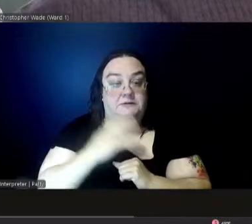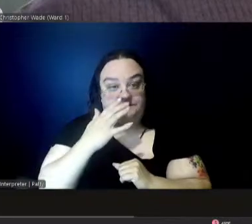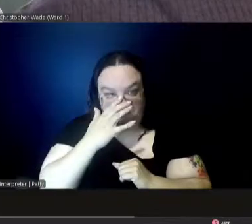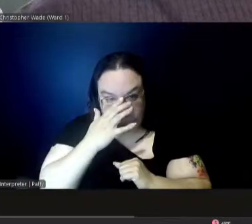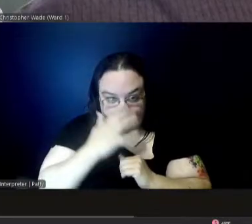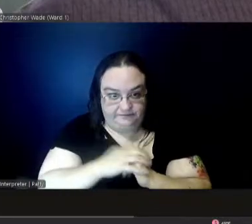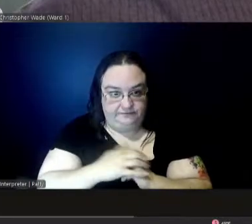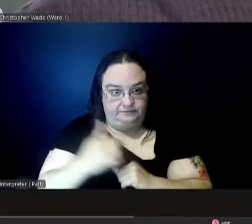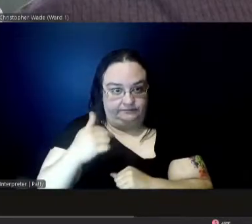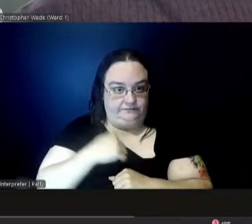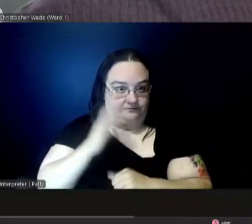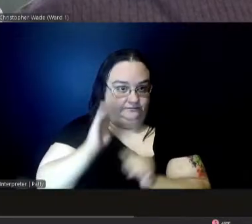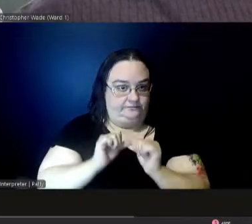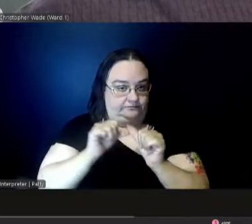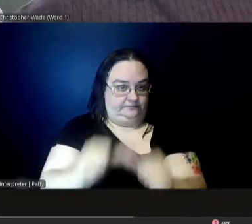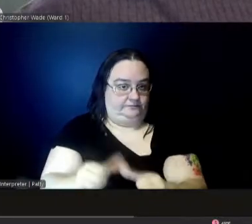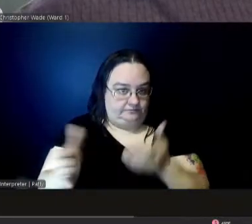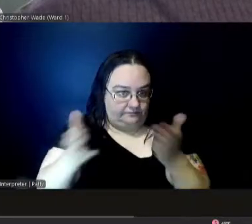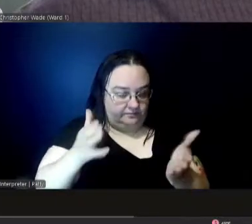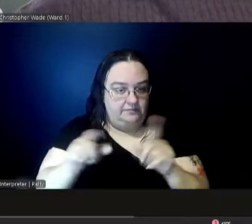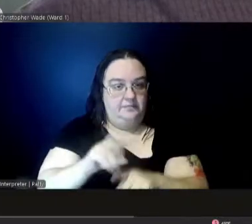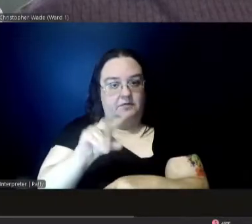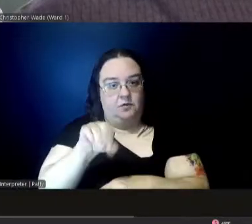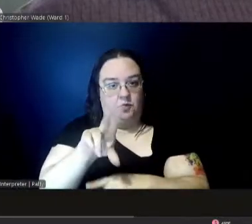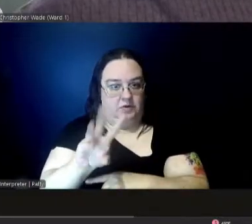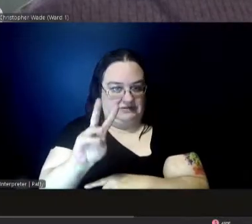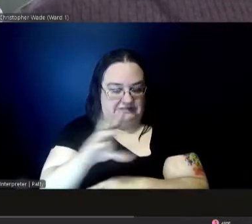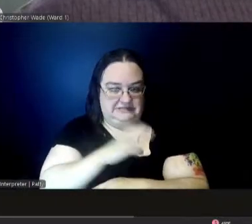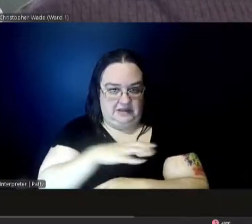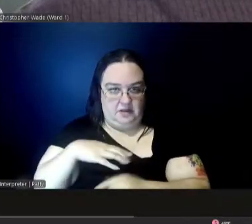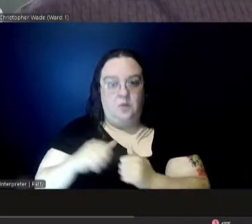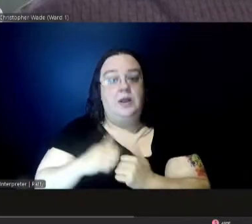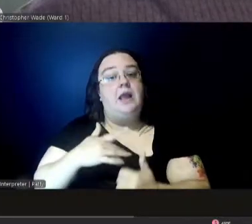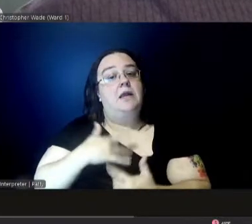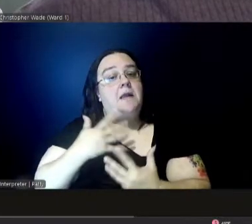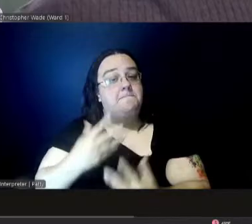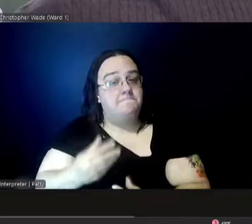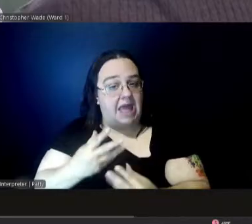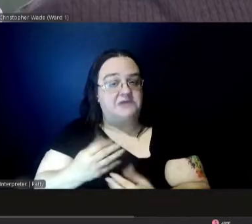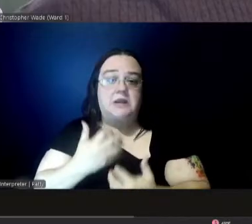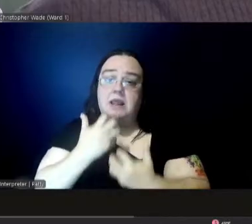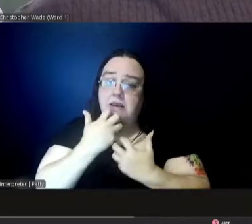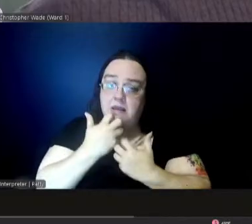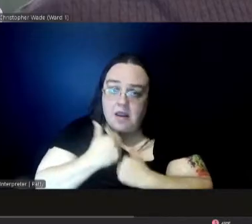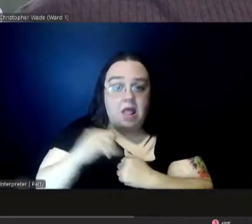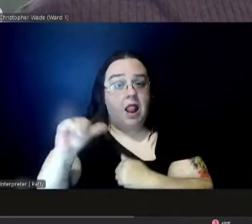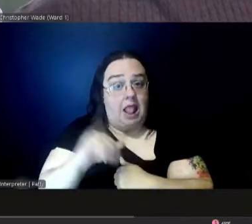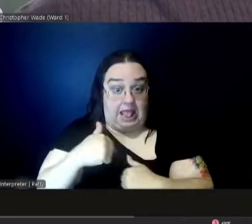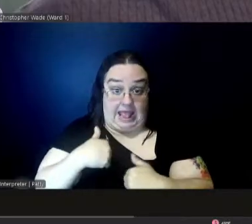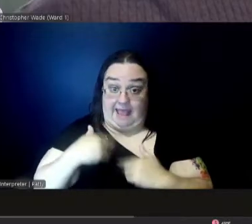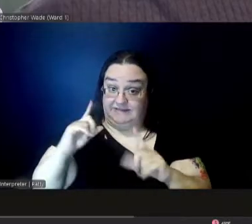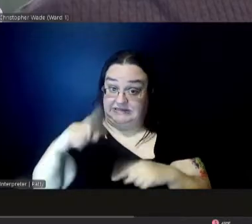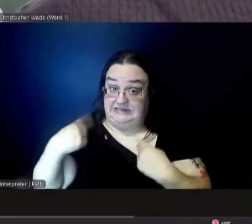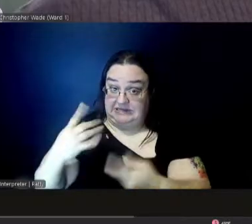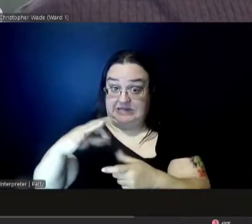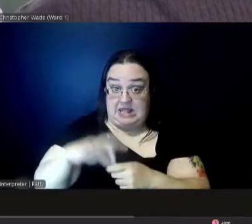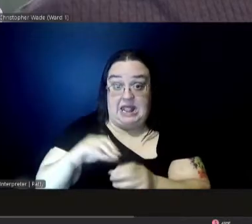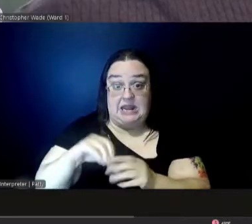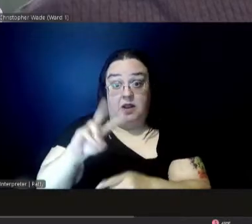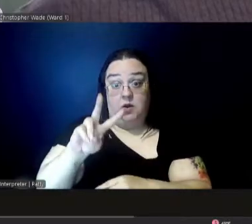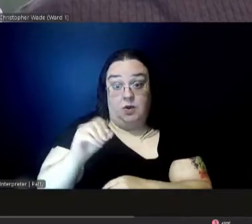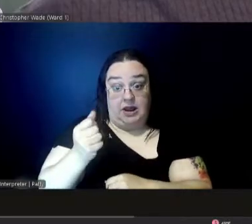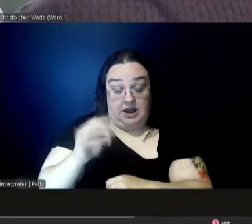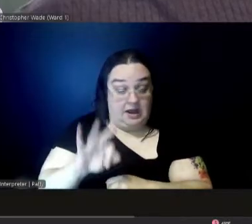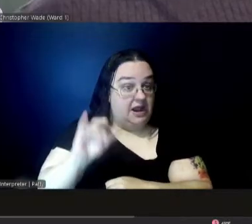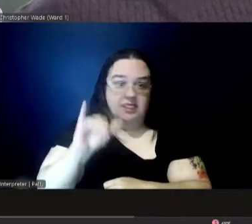I will continue to serve as a Ward 6 council member with compassion and care, just as I have since being elected in 2019. This